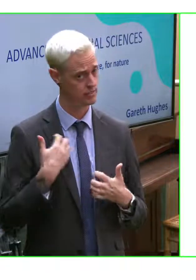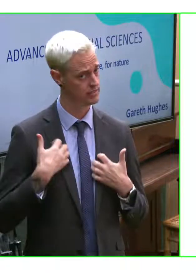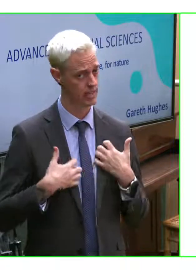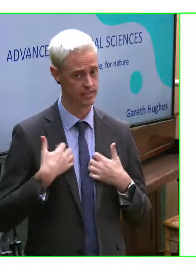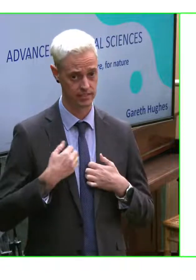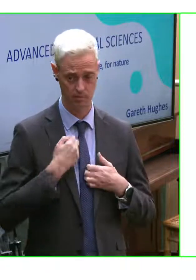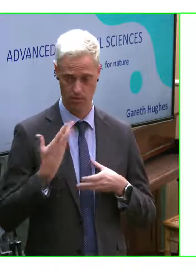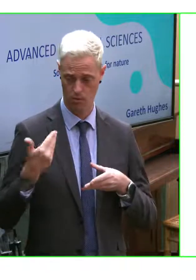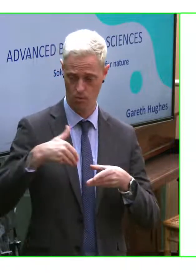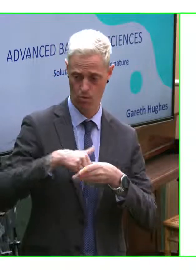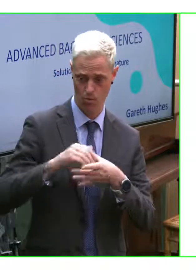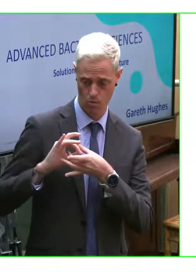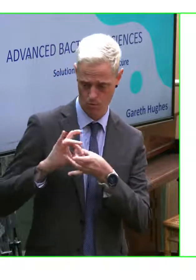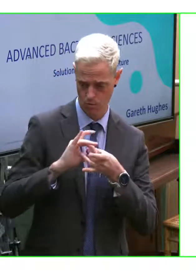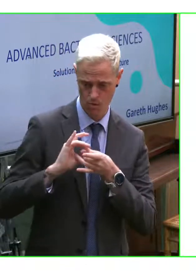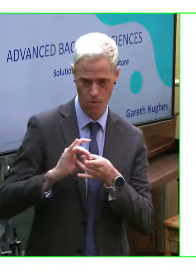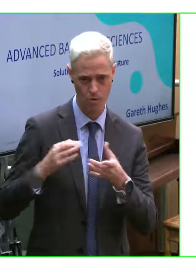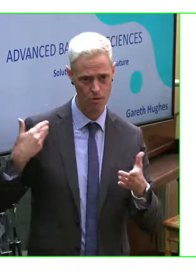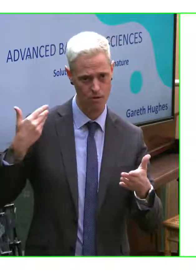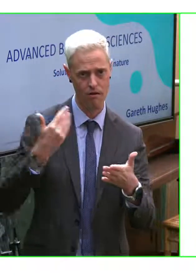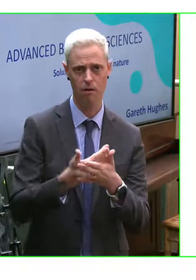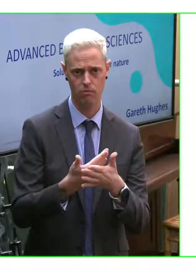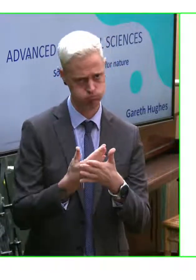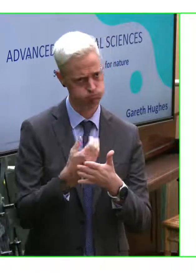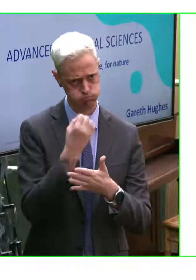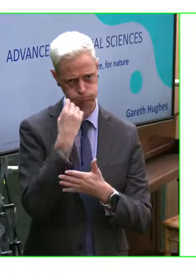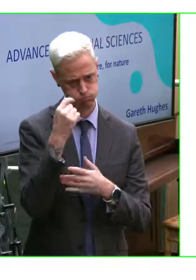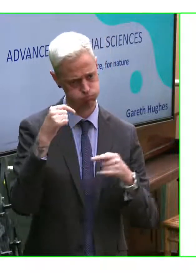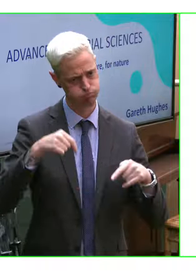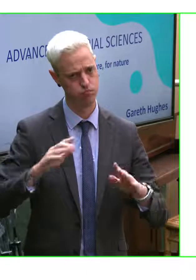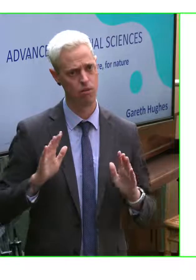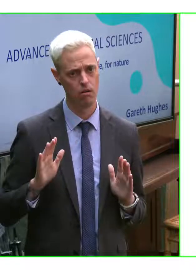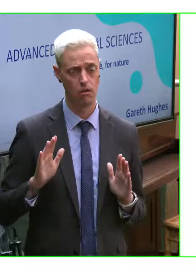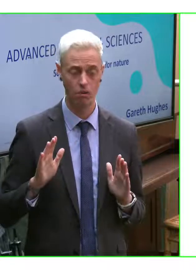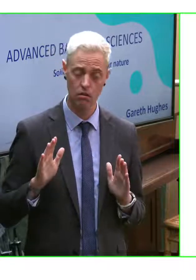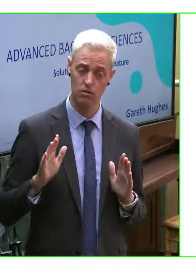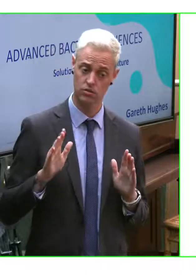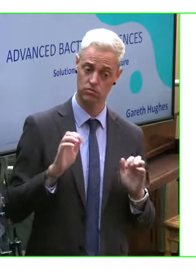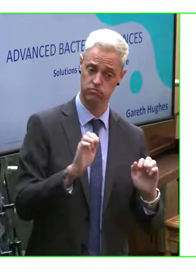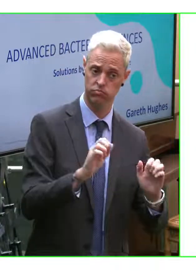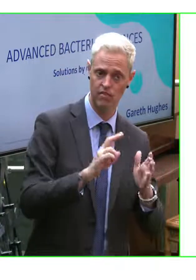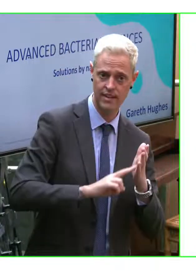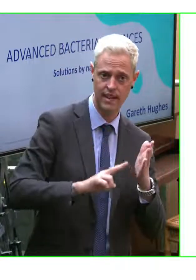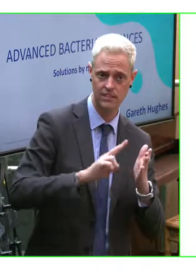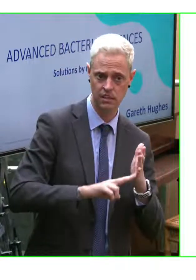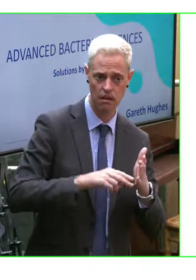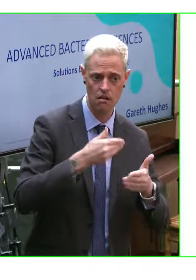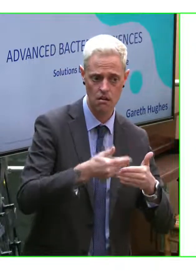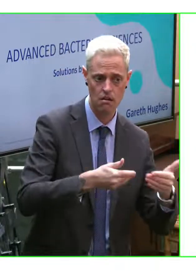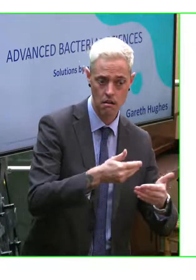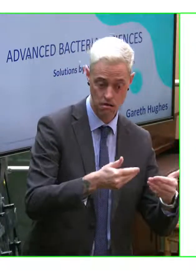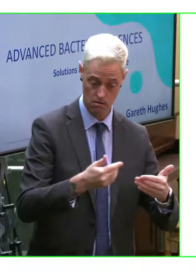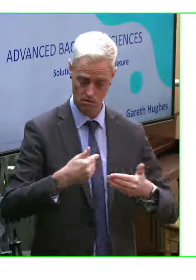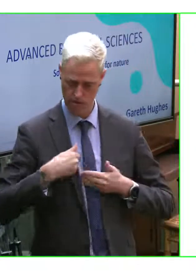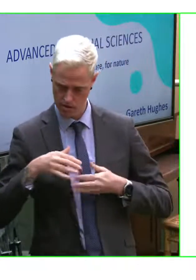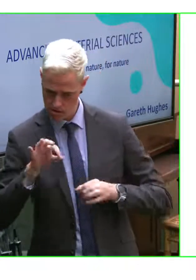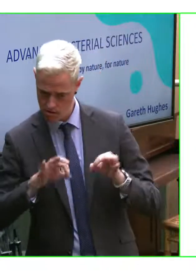ever been involved with, because we are doing what nature does with